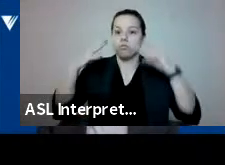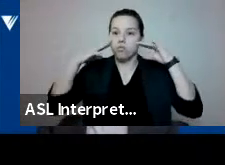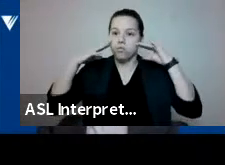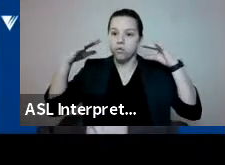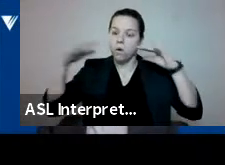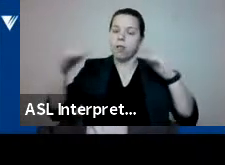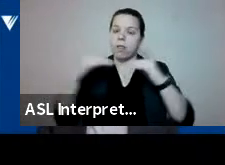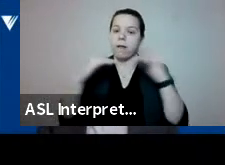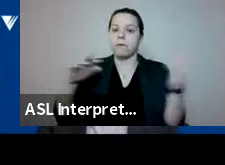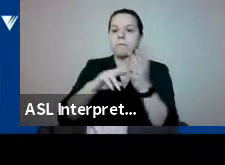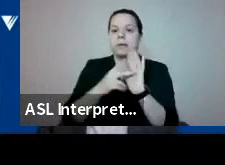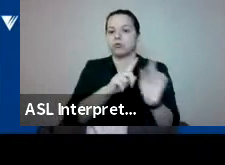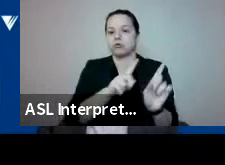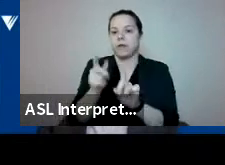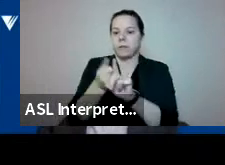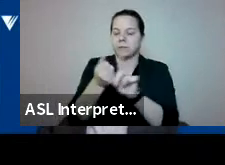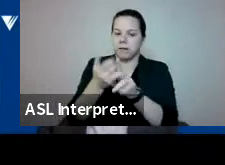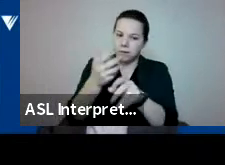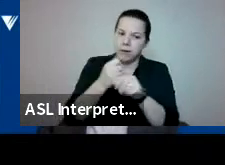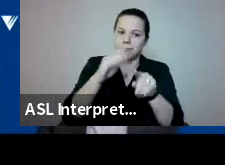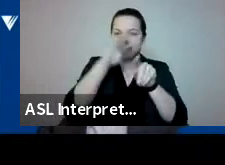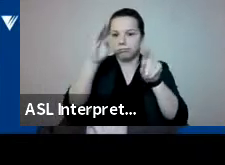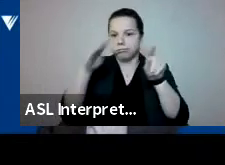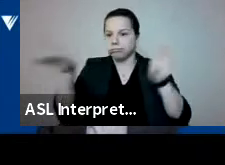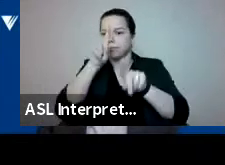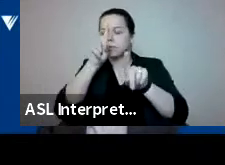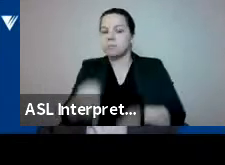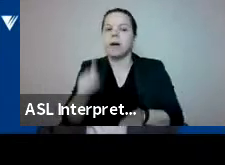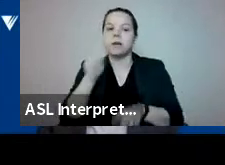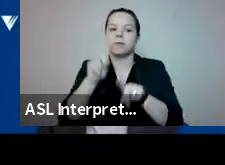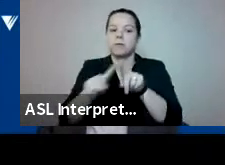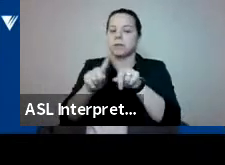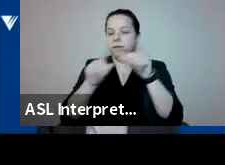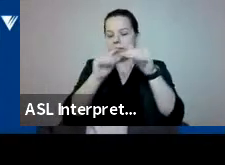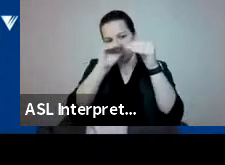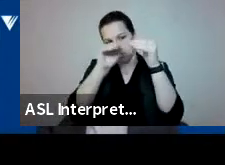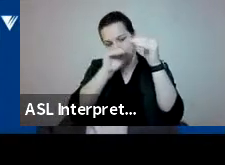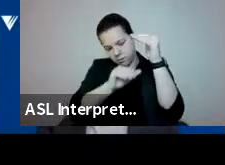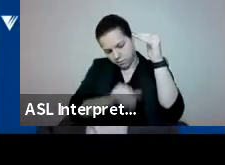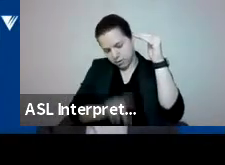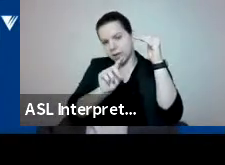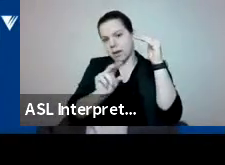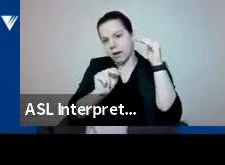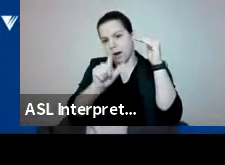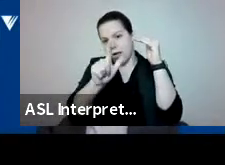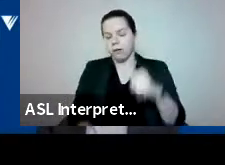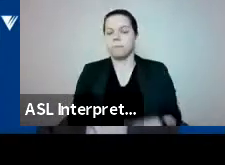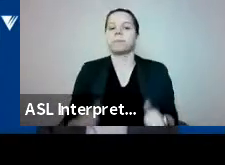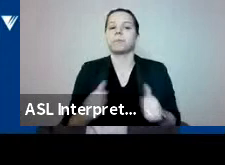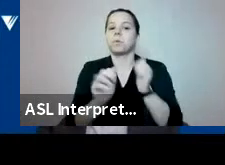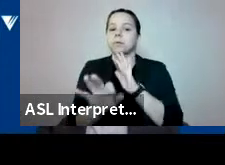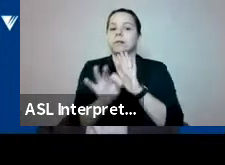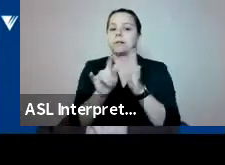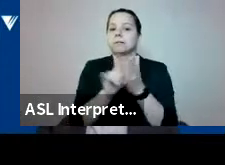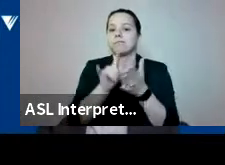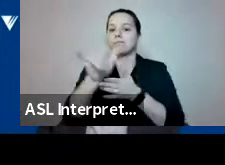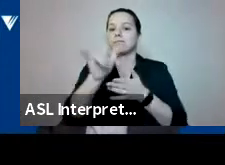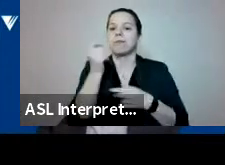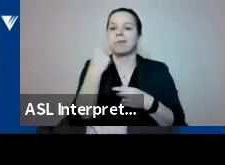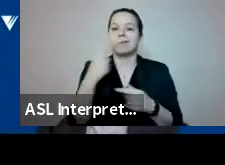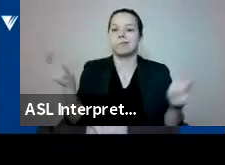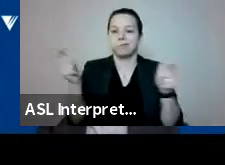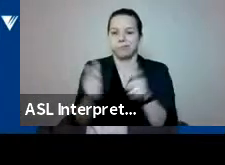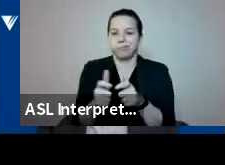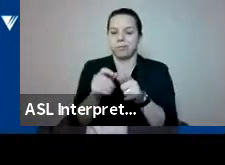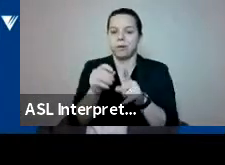the survey aimed to obtain a distribution of respondents in the five bands of DNL. Among the selected airports, there was a smaller pool of households exposed